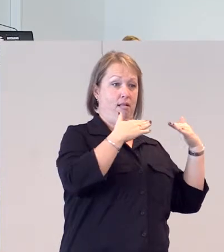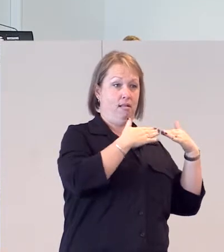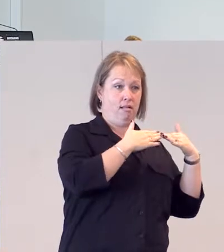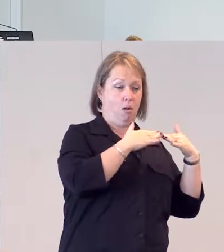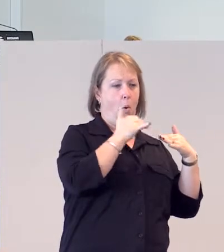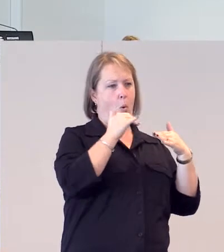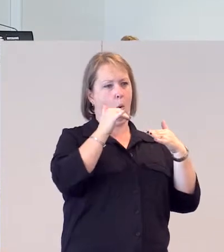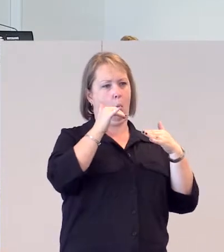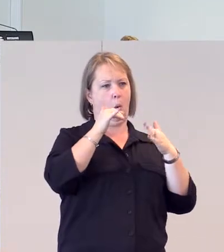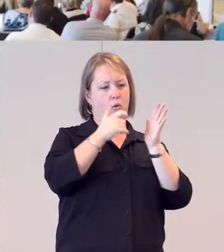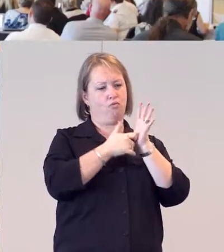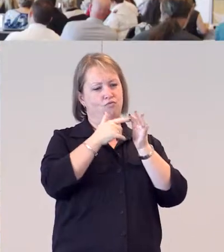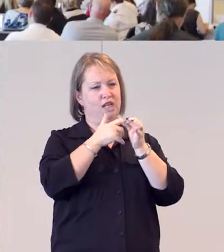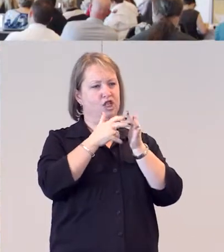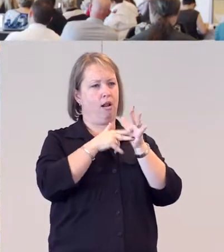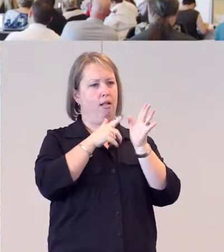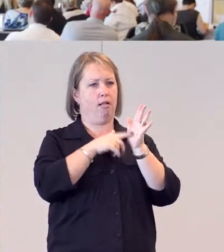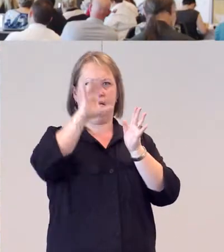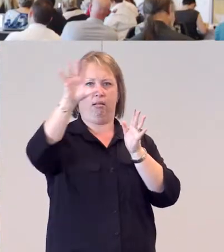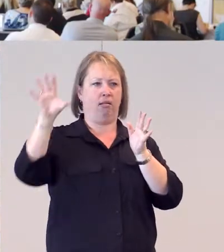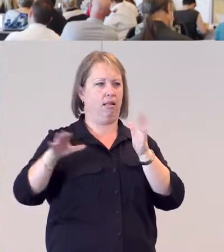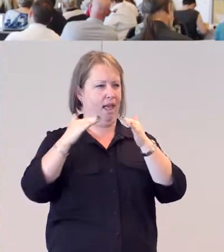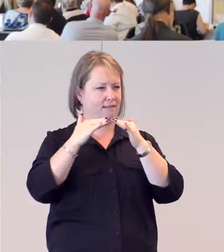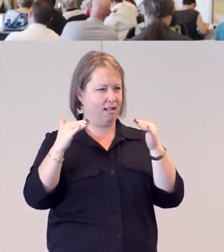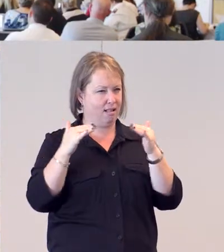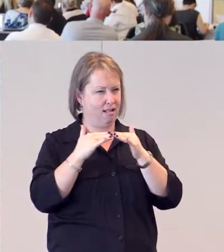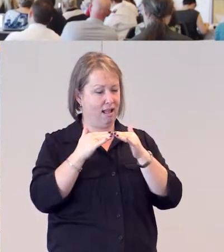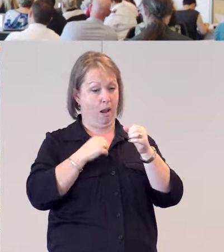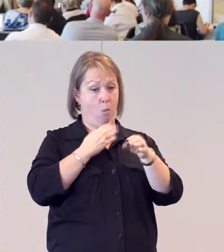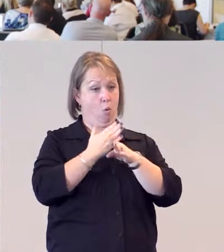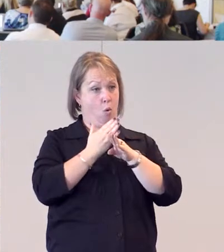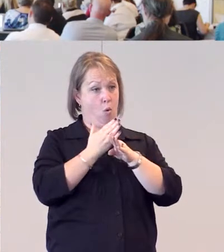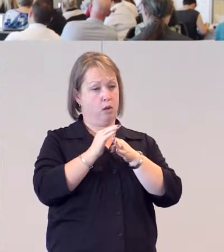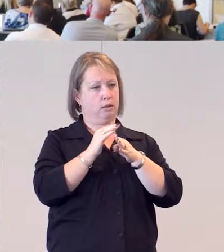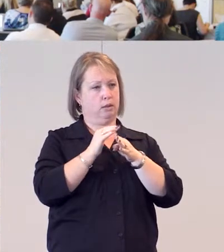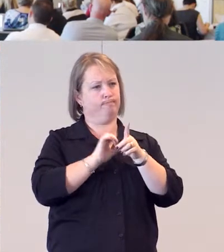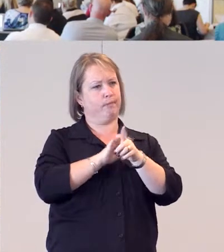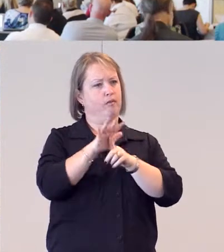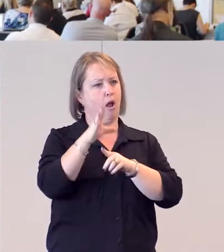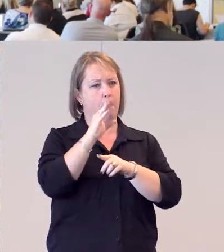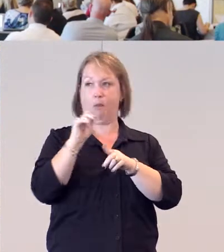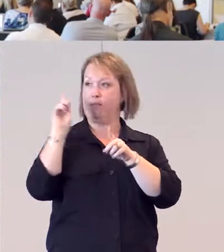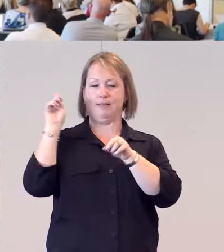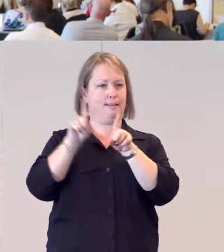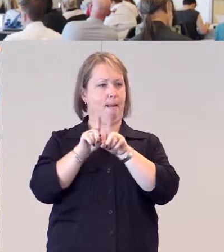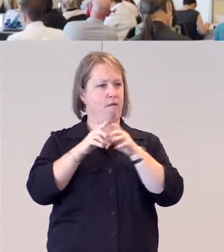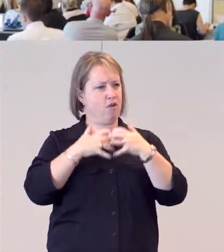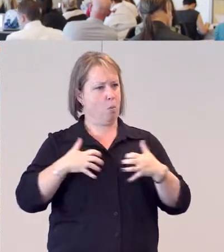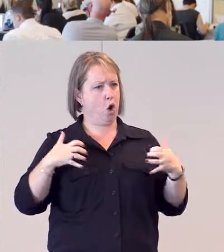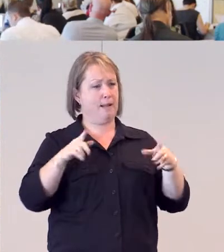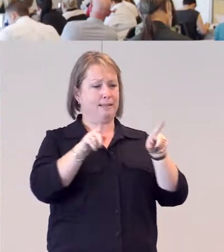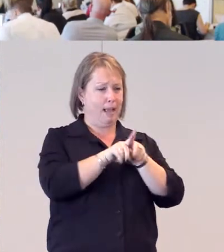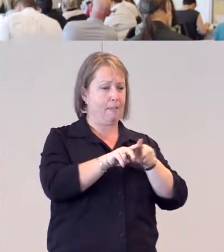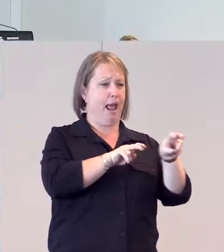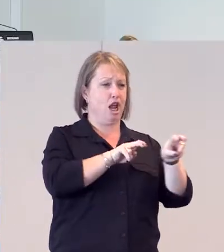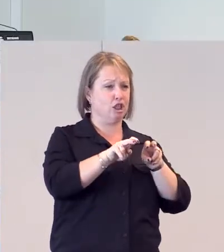or at a regional level is guided by this same framework. So the same actions and activities that